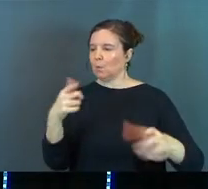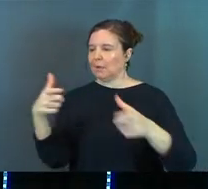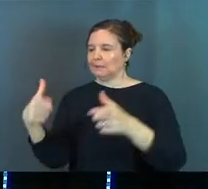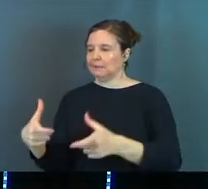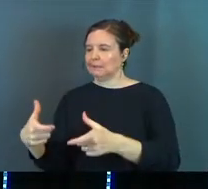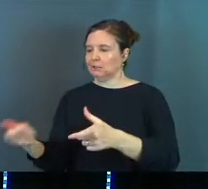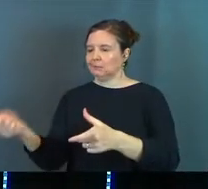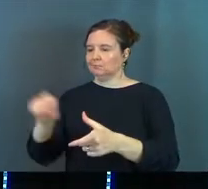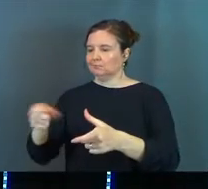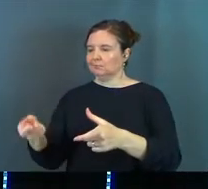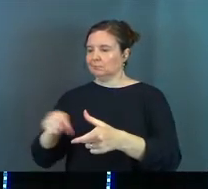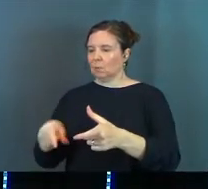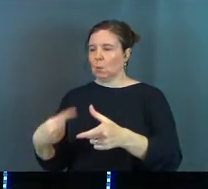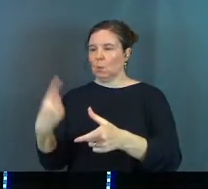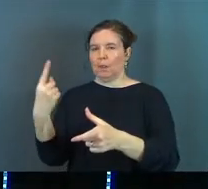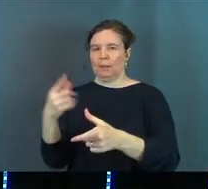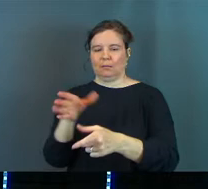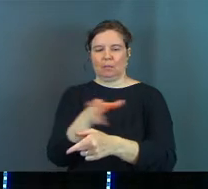one dish.